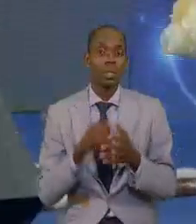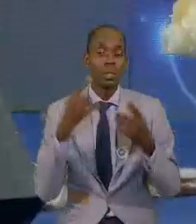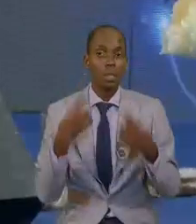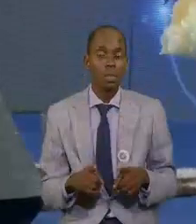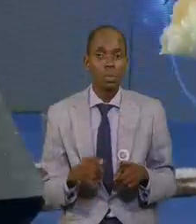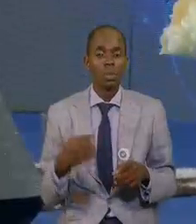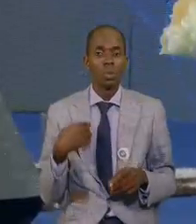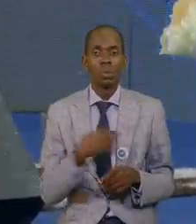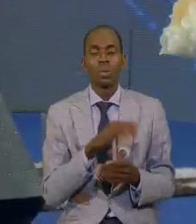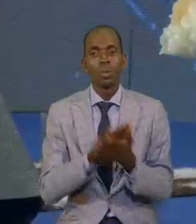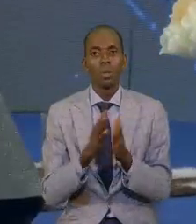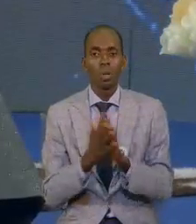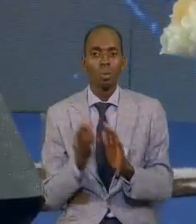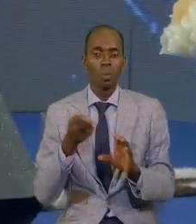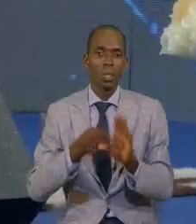partakers.